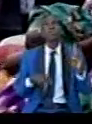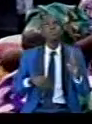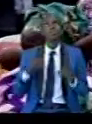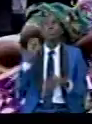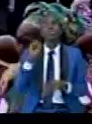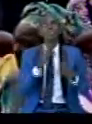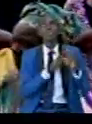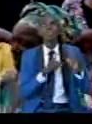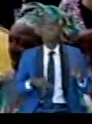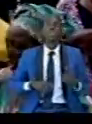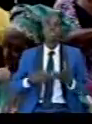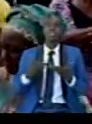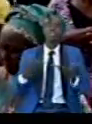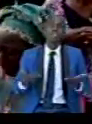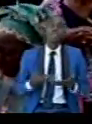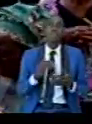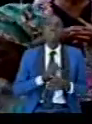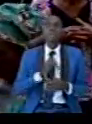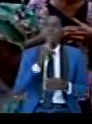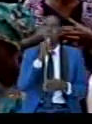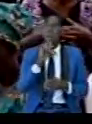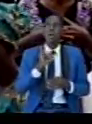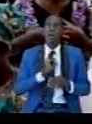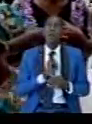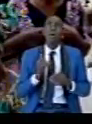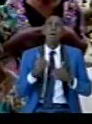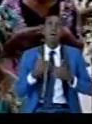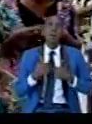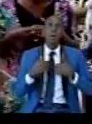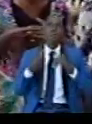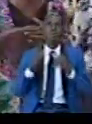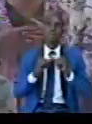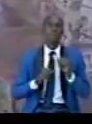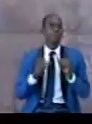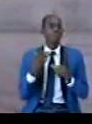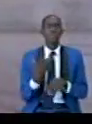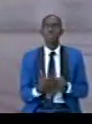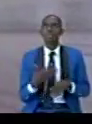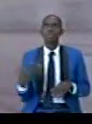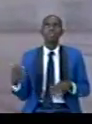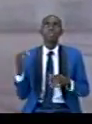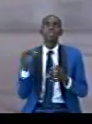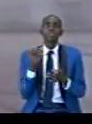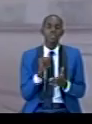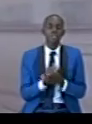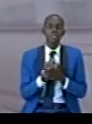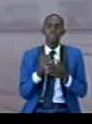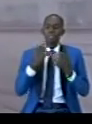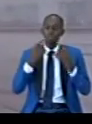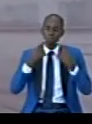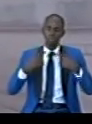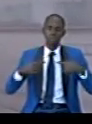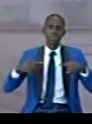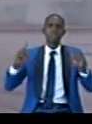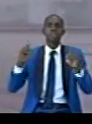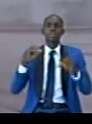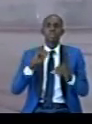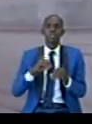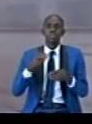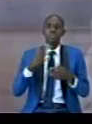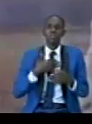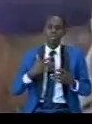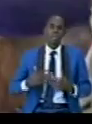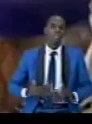Lord. Here I am. I have everything you have proclaimed in my